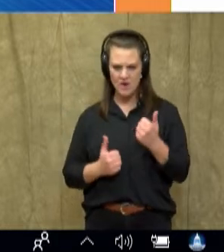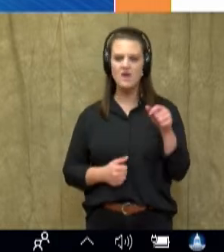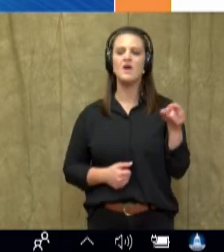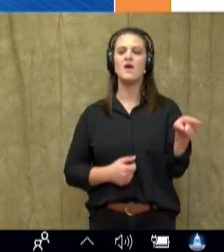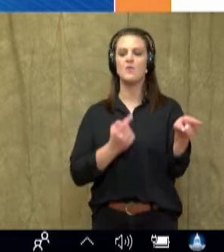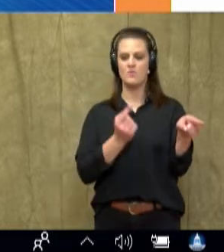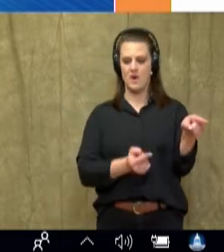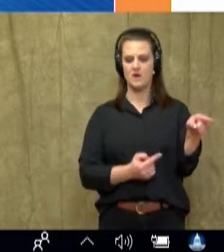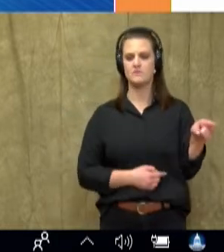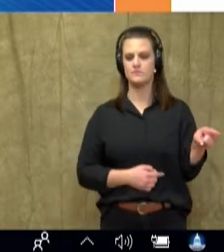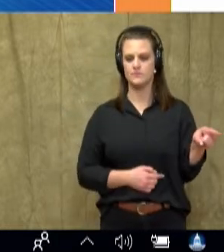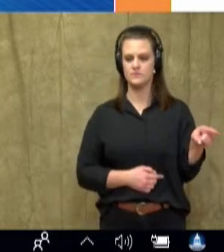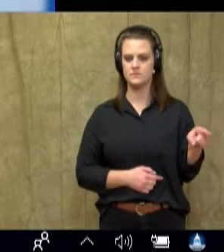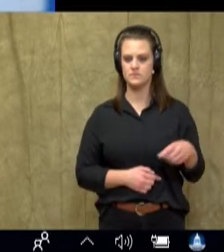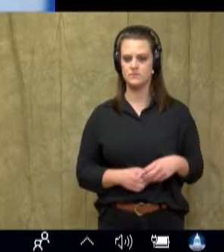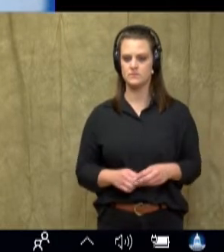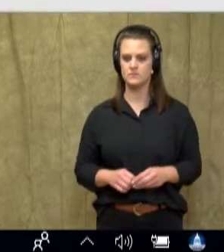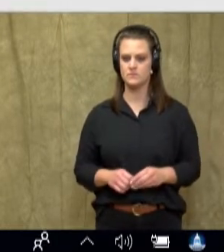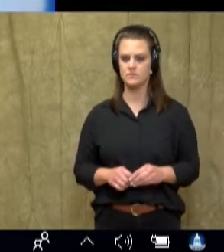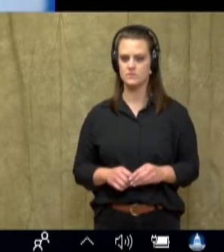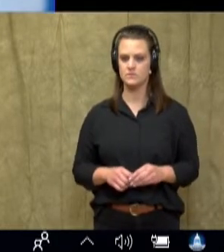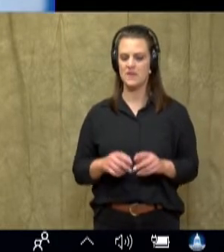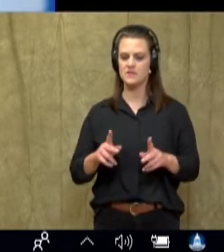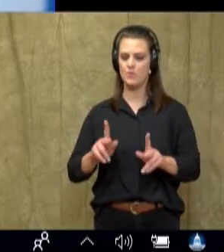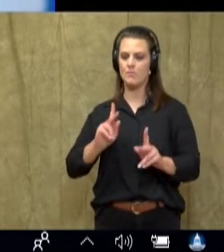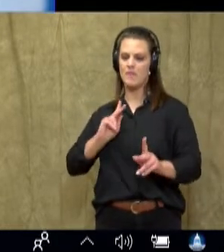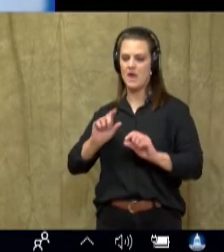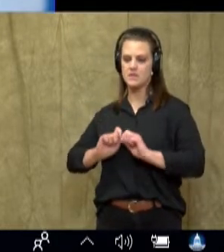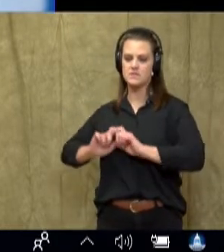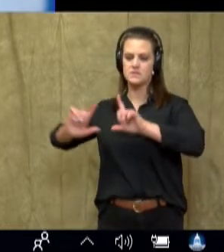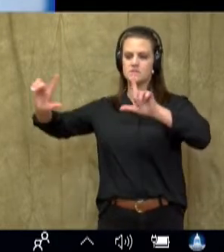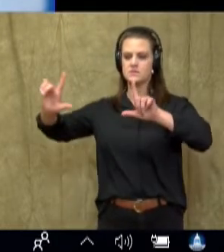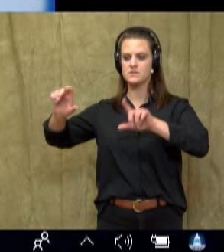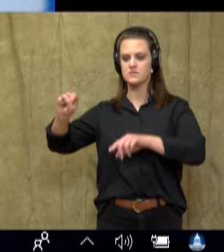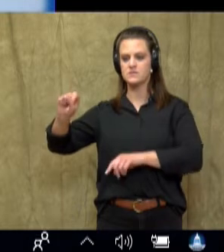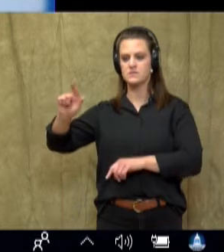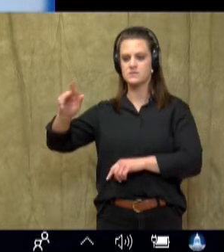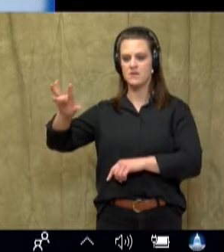Good work. Let's flip back over to our slides.